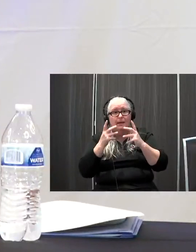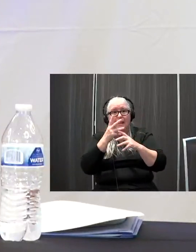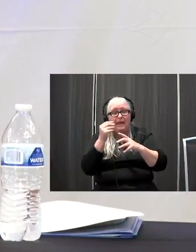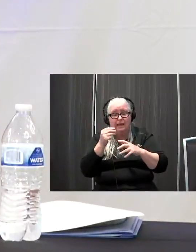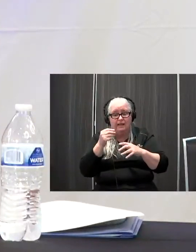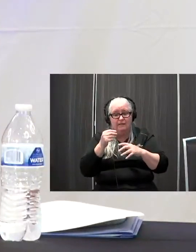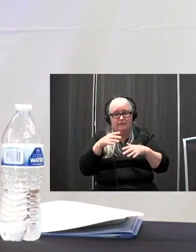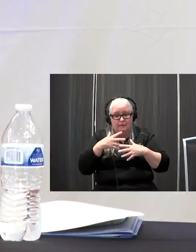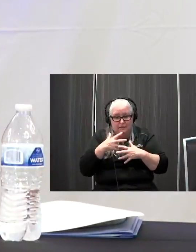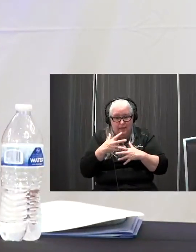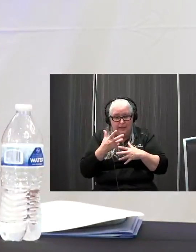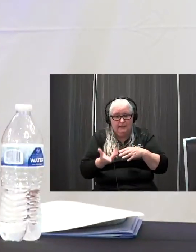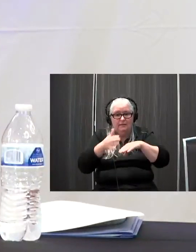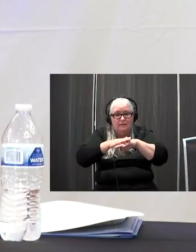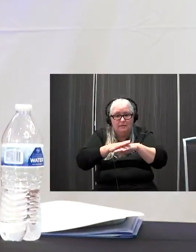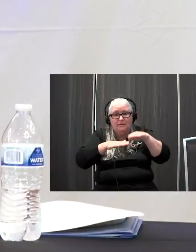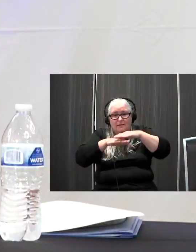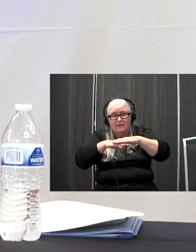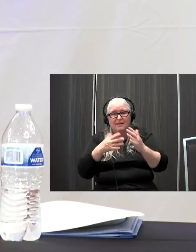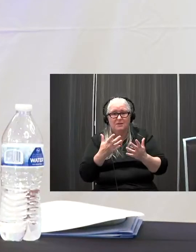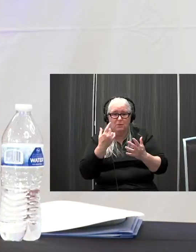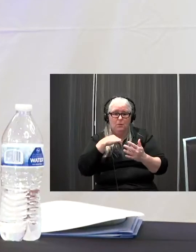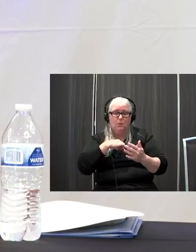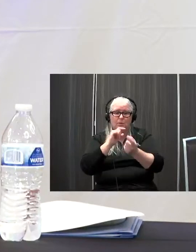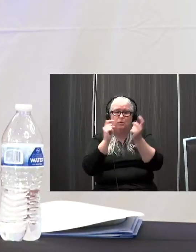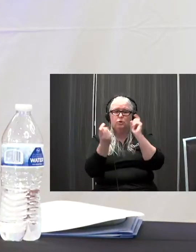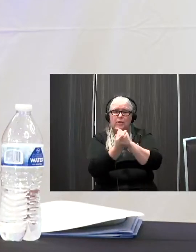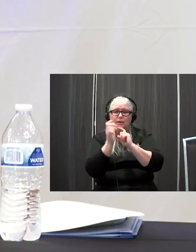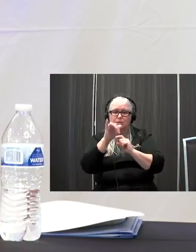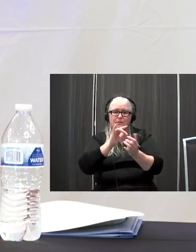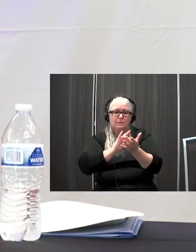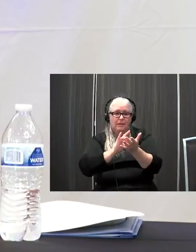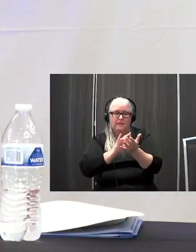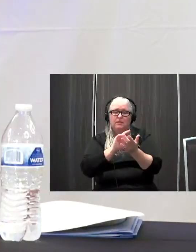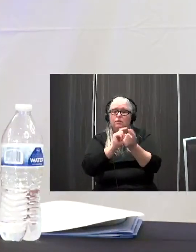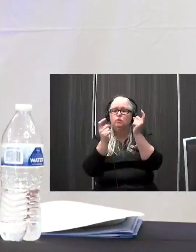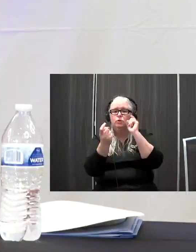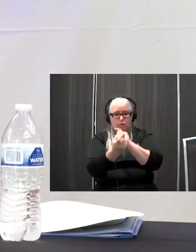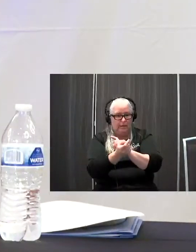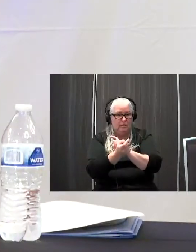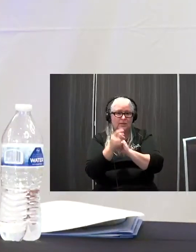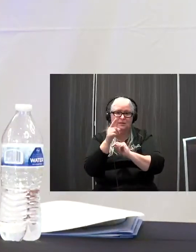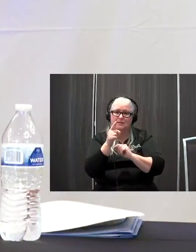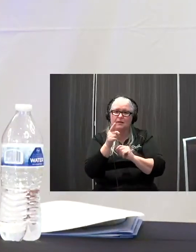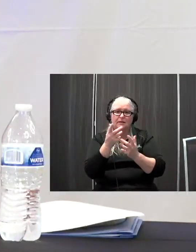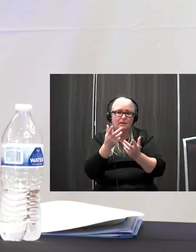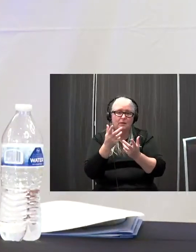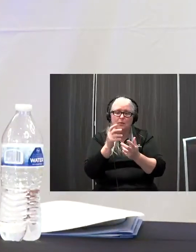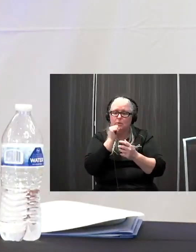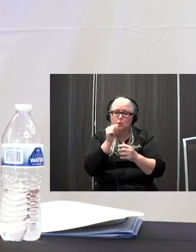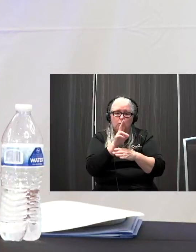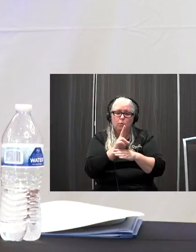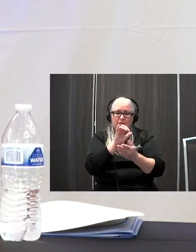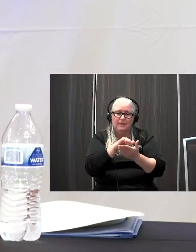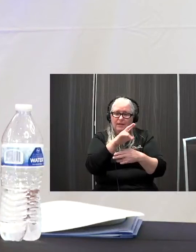anxiety. So we've obviously changed that medication, and that's now in his chart, and they try not to use that. So that's helped. But